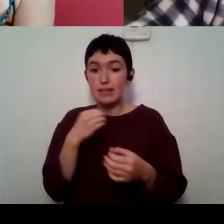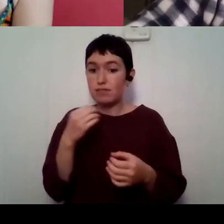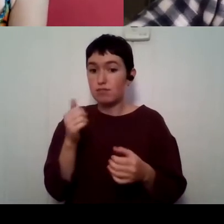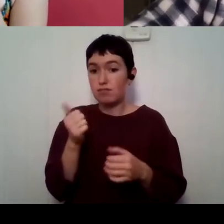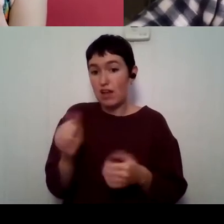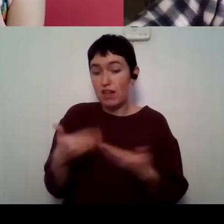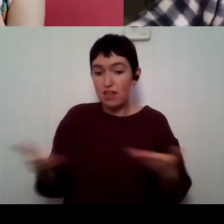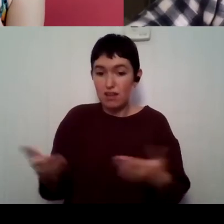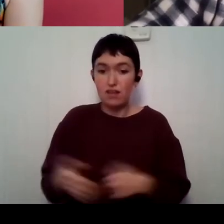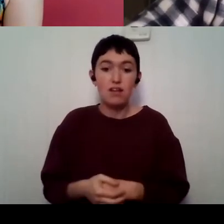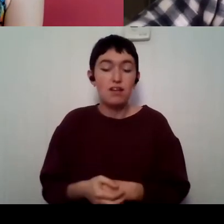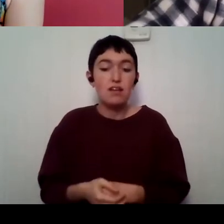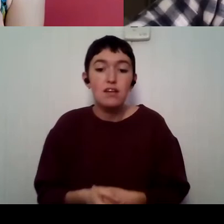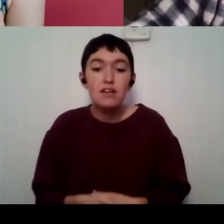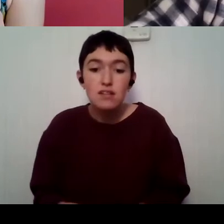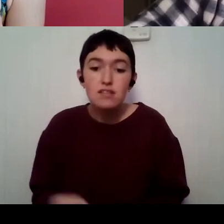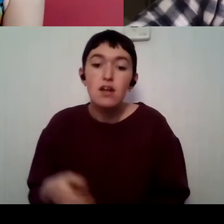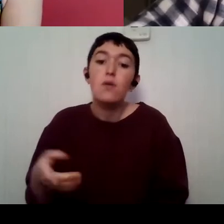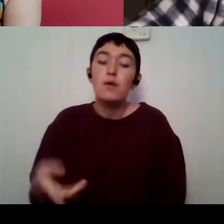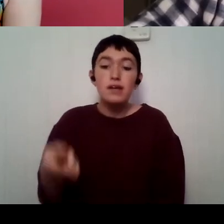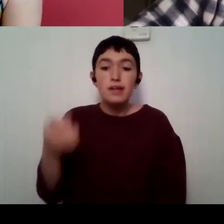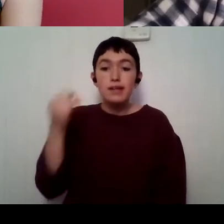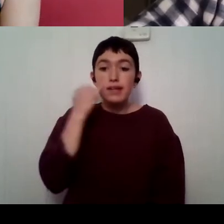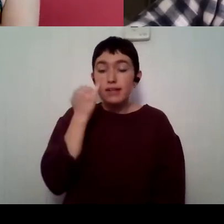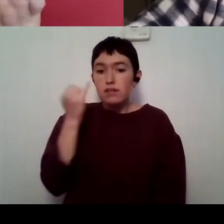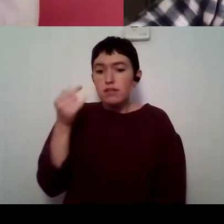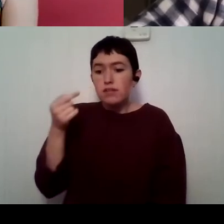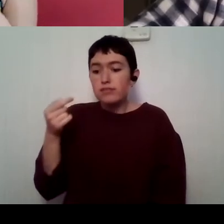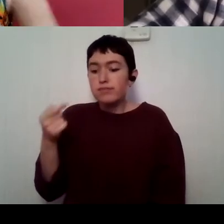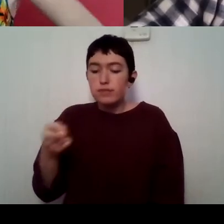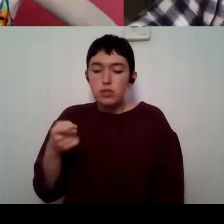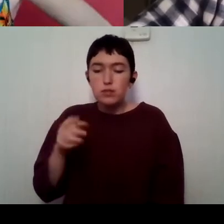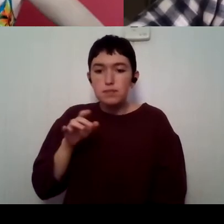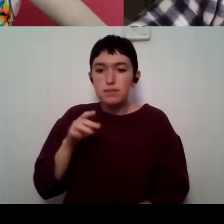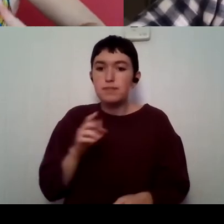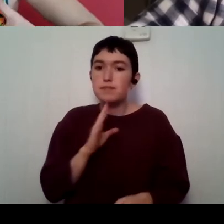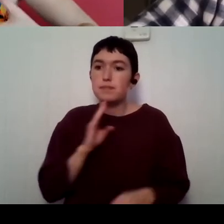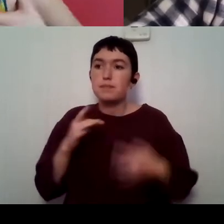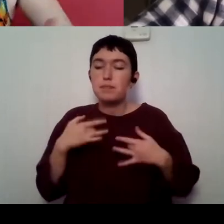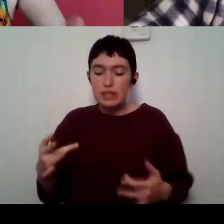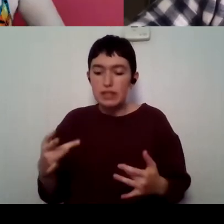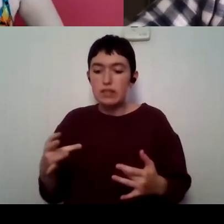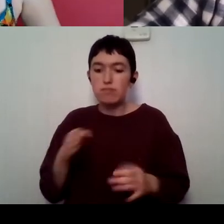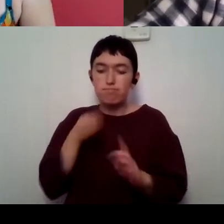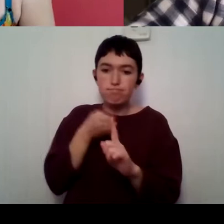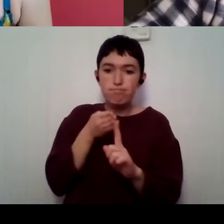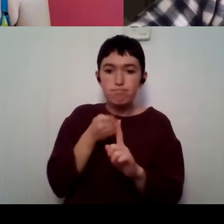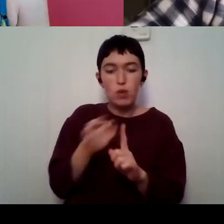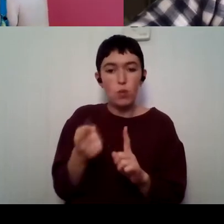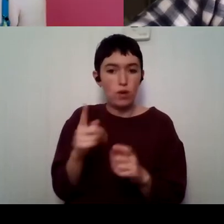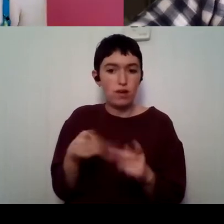yanked out of your environment, you're in trouble, right? Especially if you have teeth or, a gut that is built for that type of